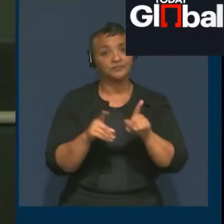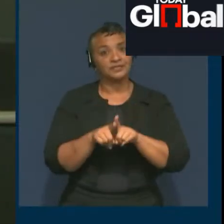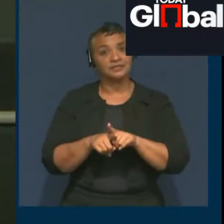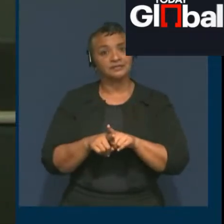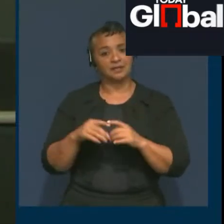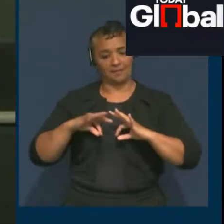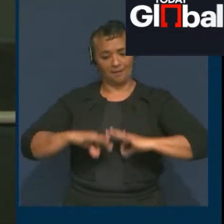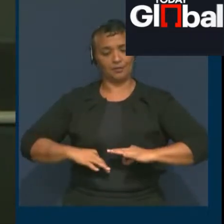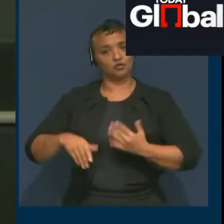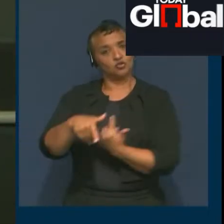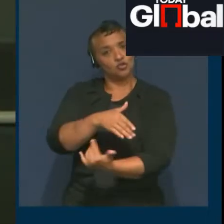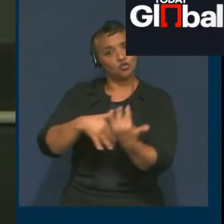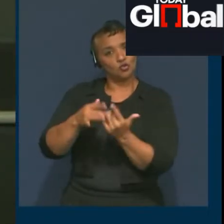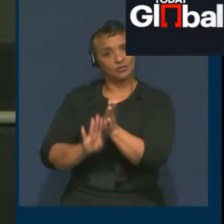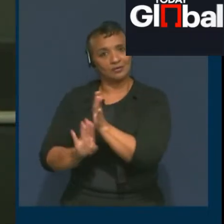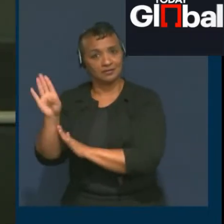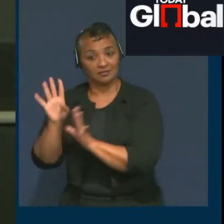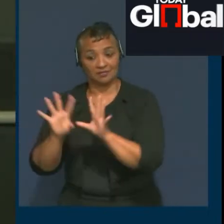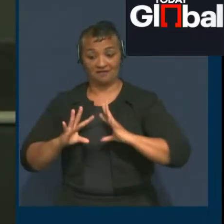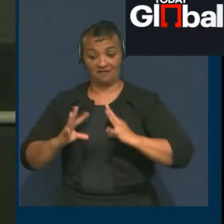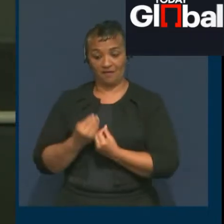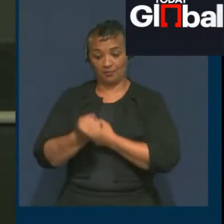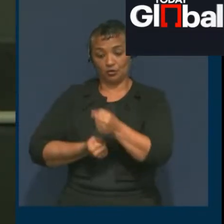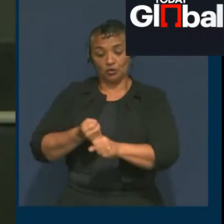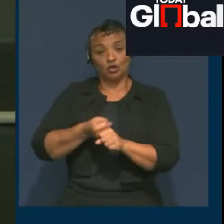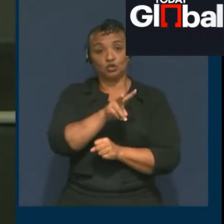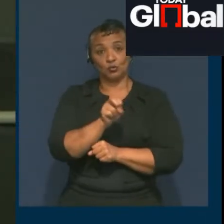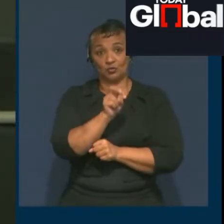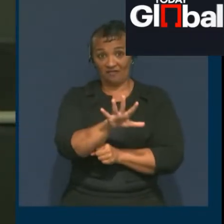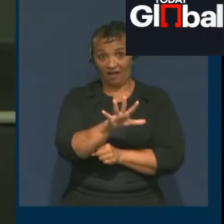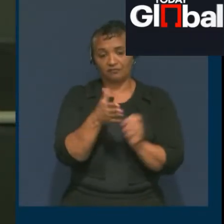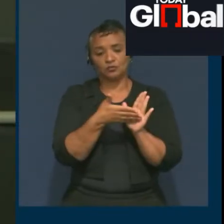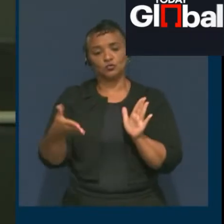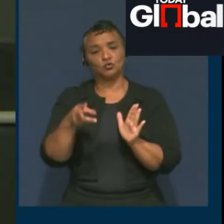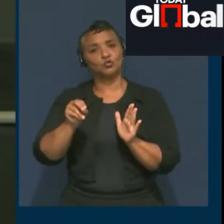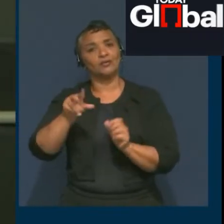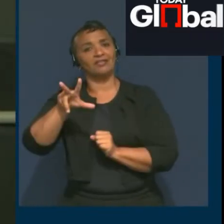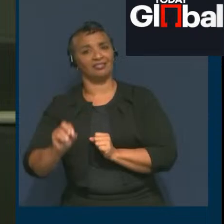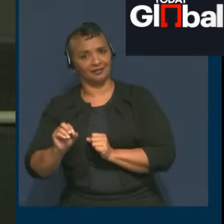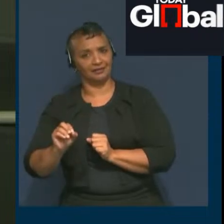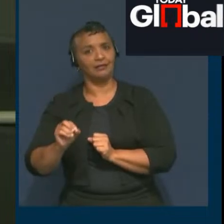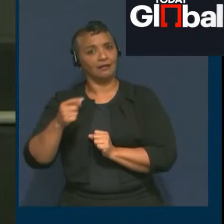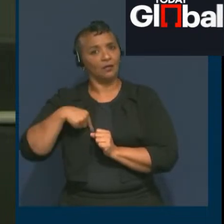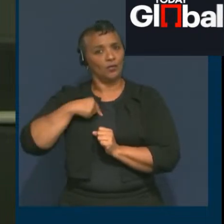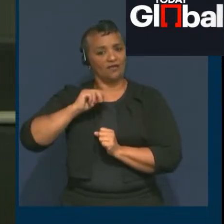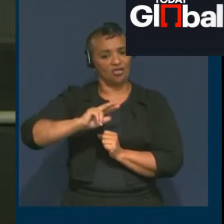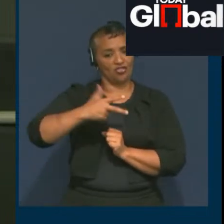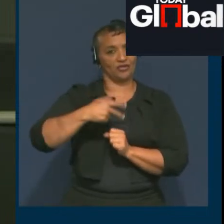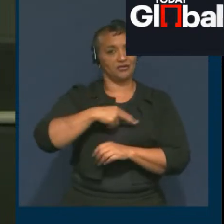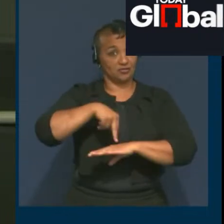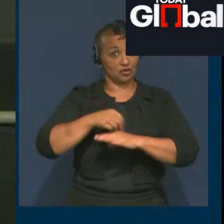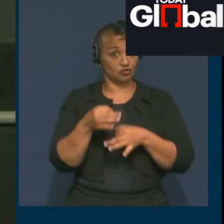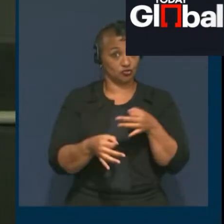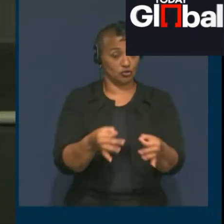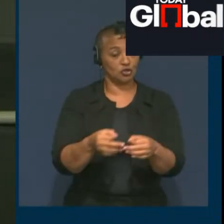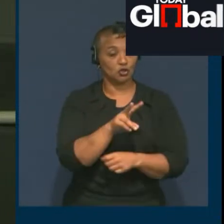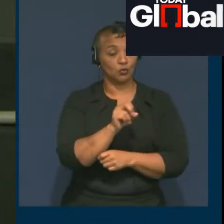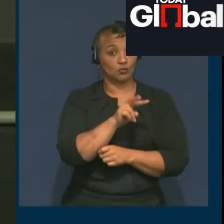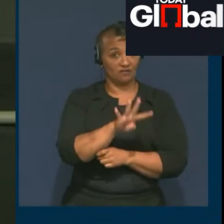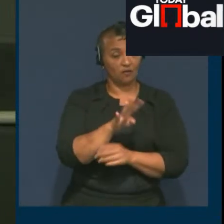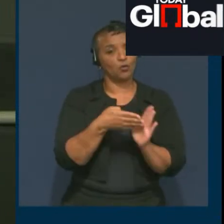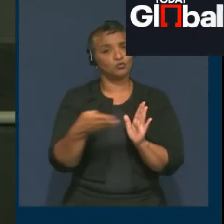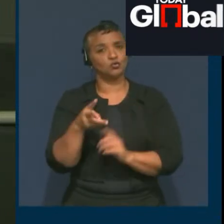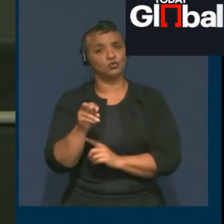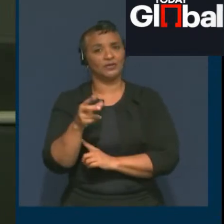of Social Development and Family 2025-2030, the third National Health Strategy 2024-2030, and the